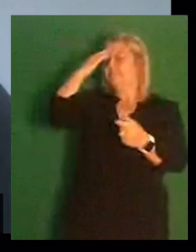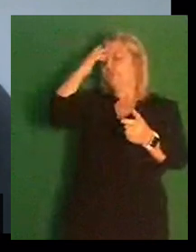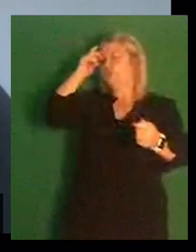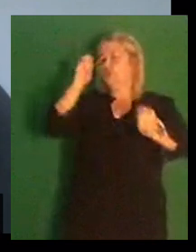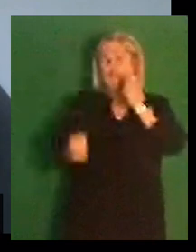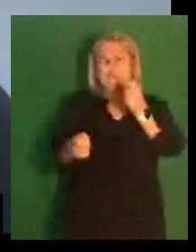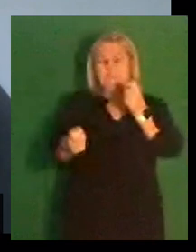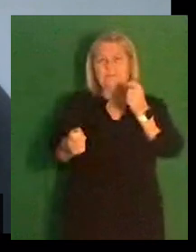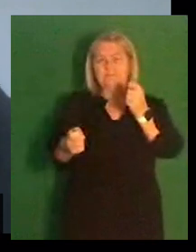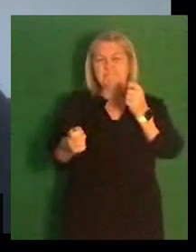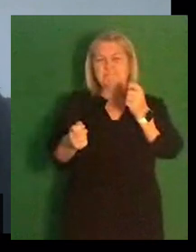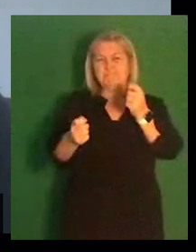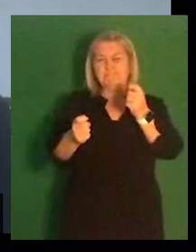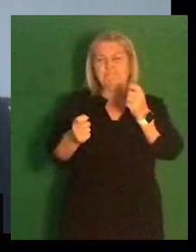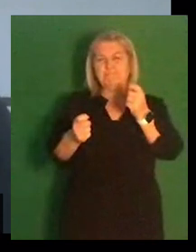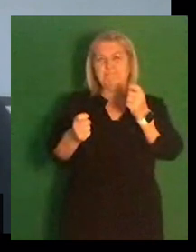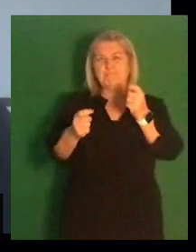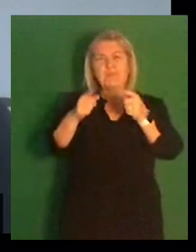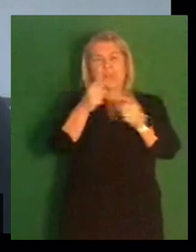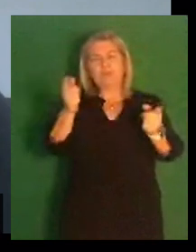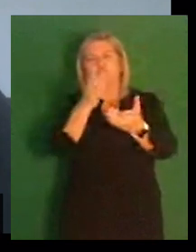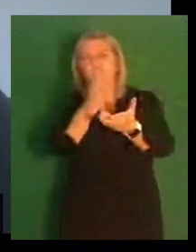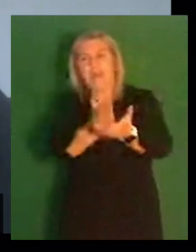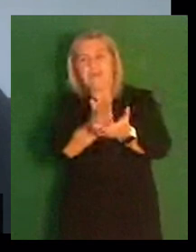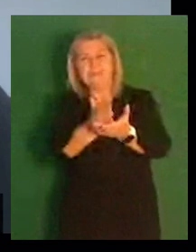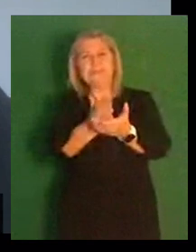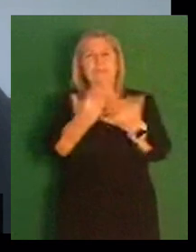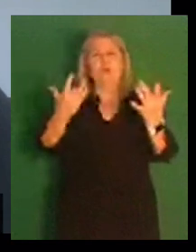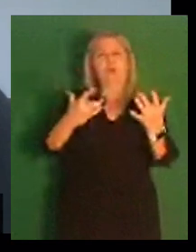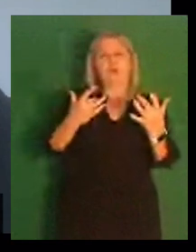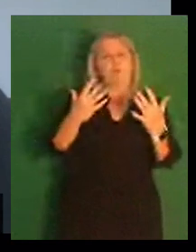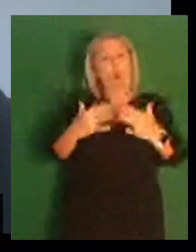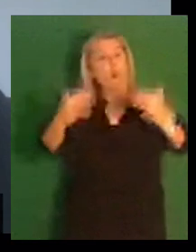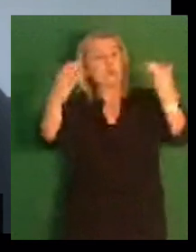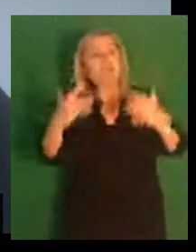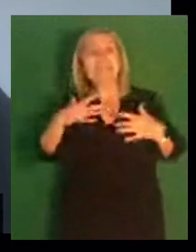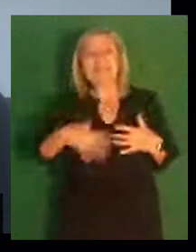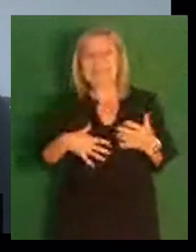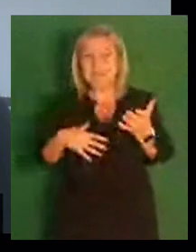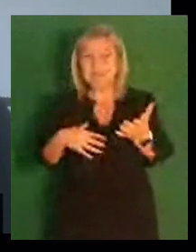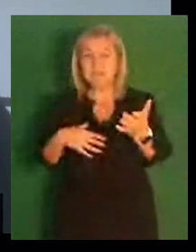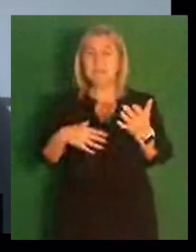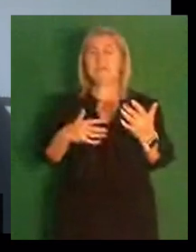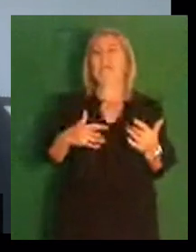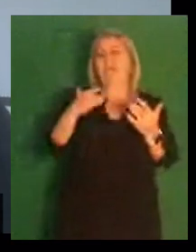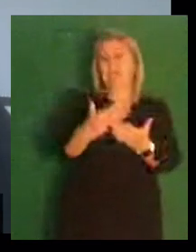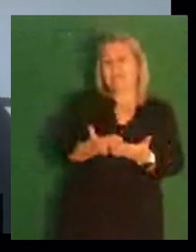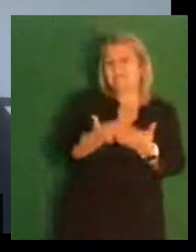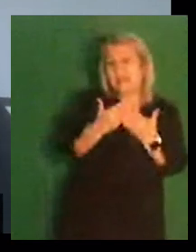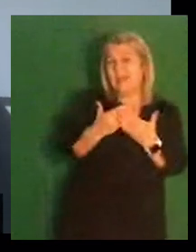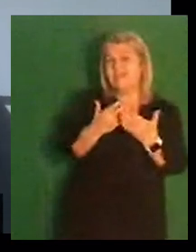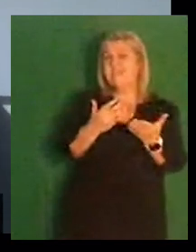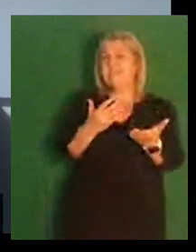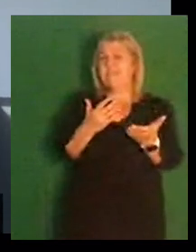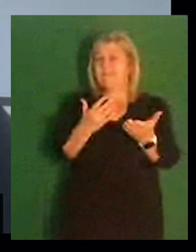of what audiences need, what they feel like they're going to feel safe participating in, is completely different.